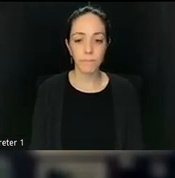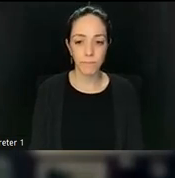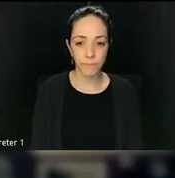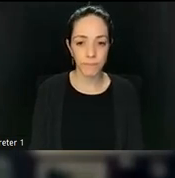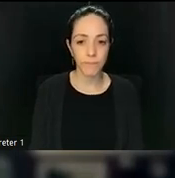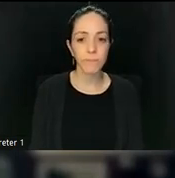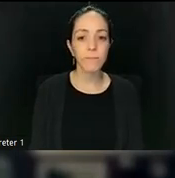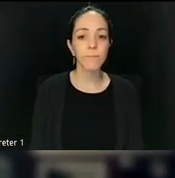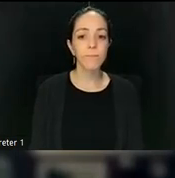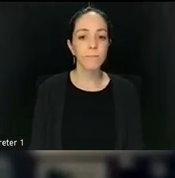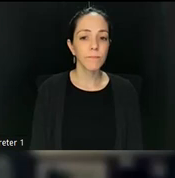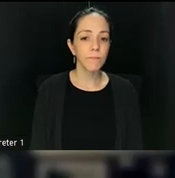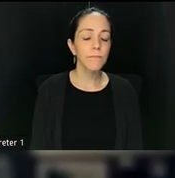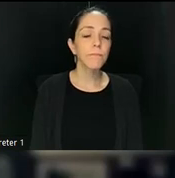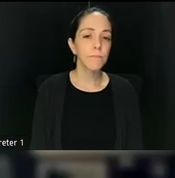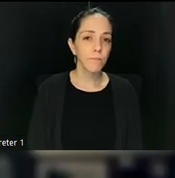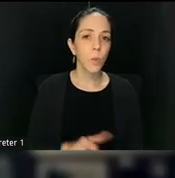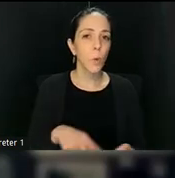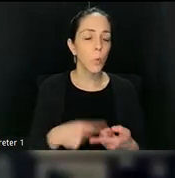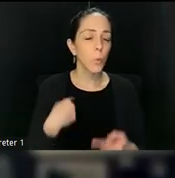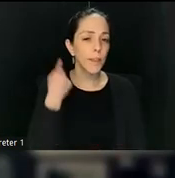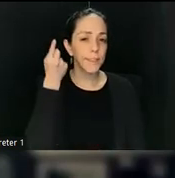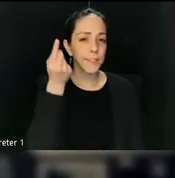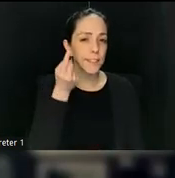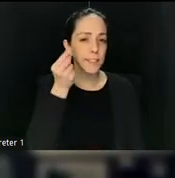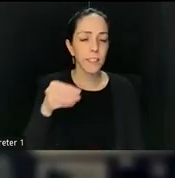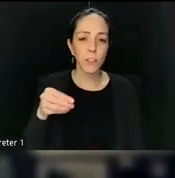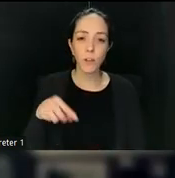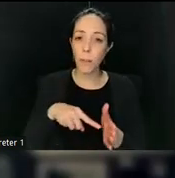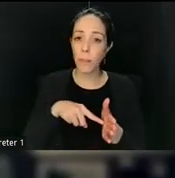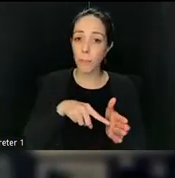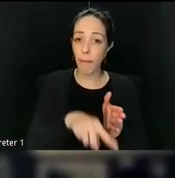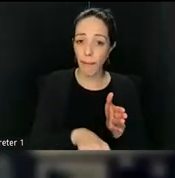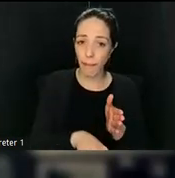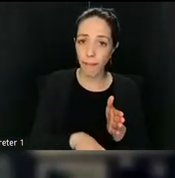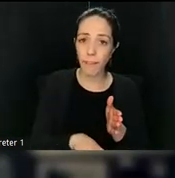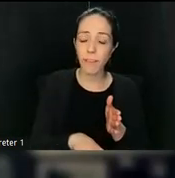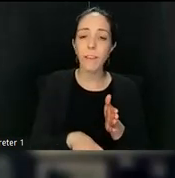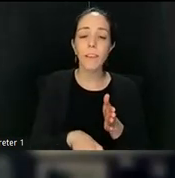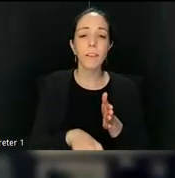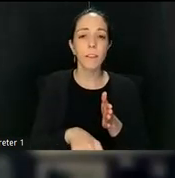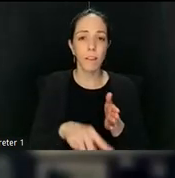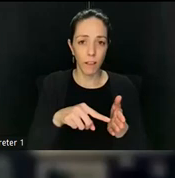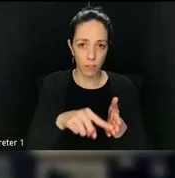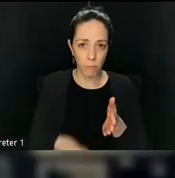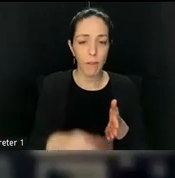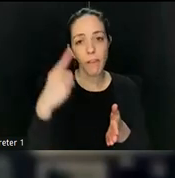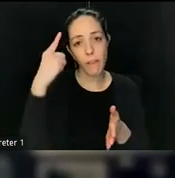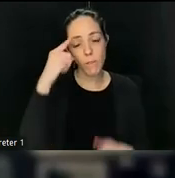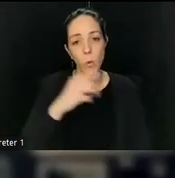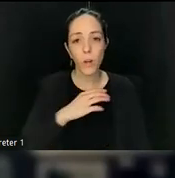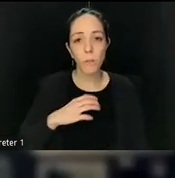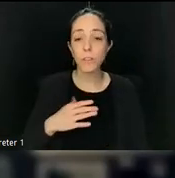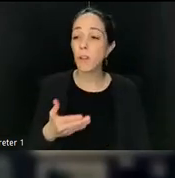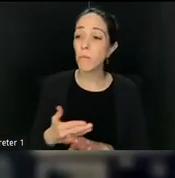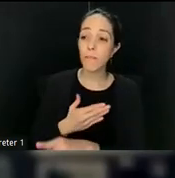I when compensation comes into play, I was thinking about that. And, you know, before you came, as a